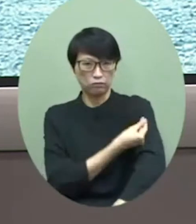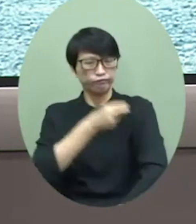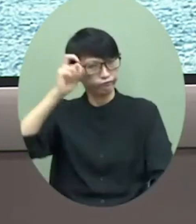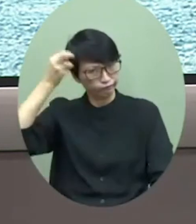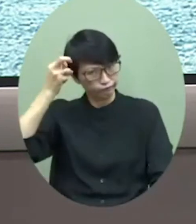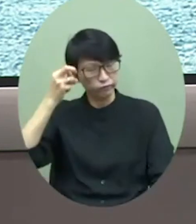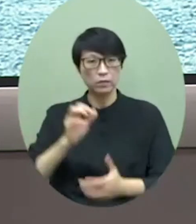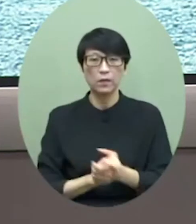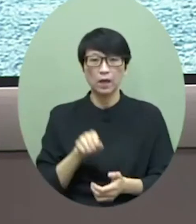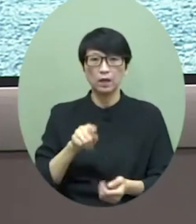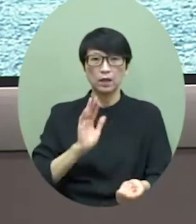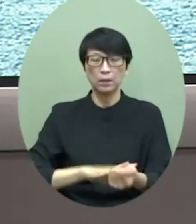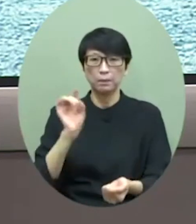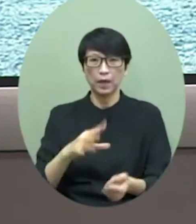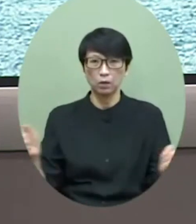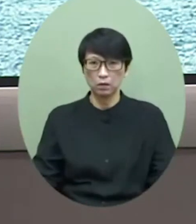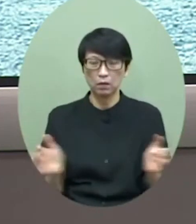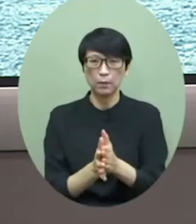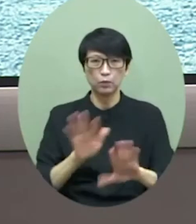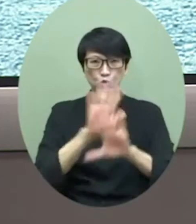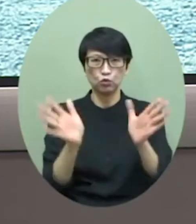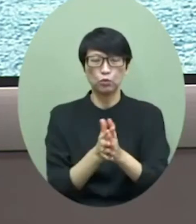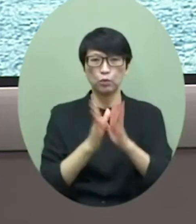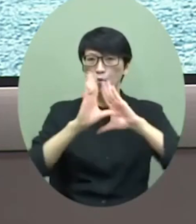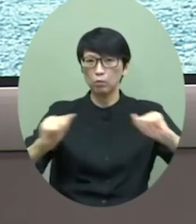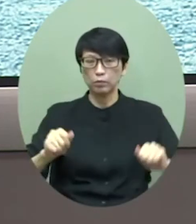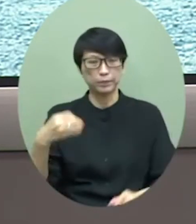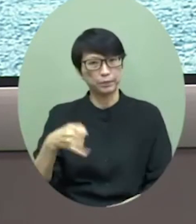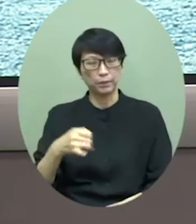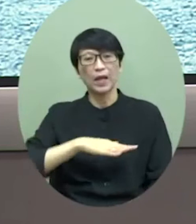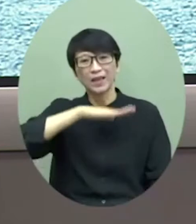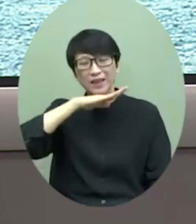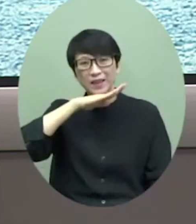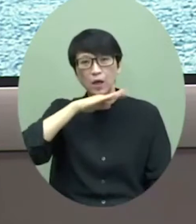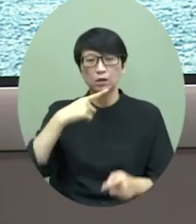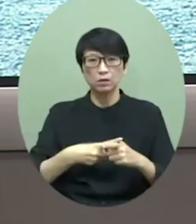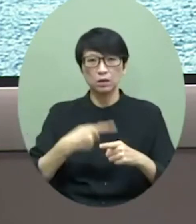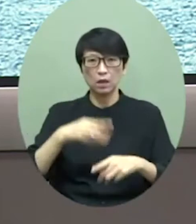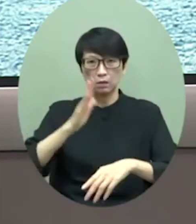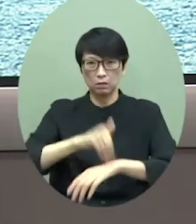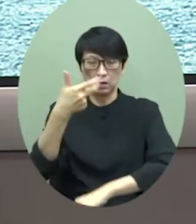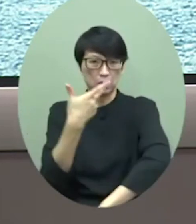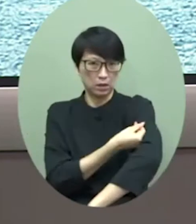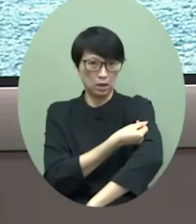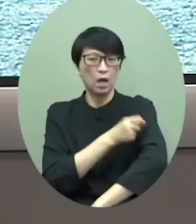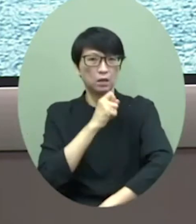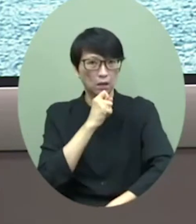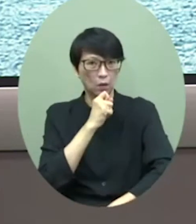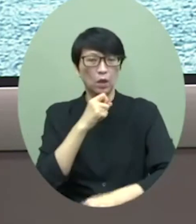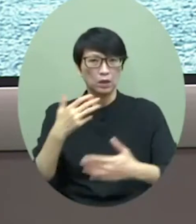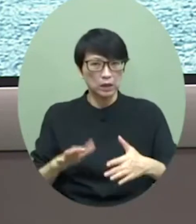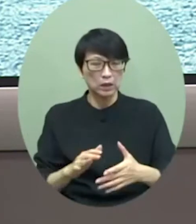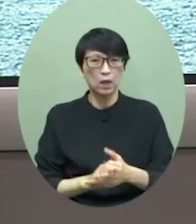that any effective vaccine is still under development. So this virus not go away until there